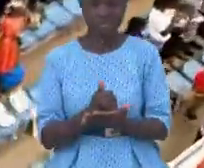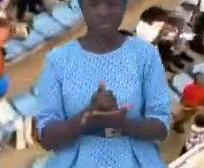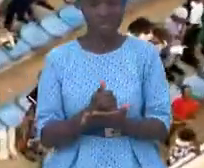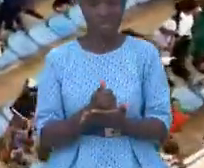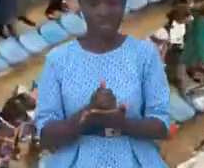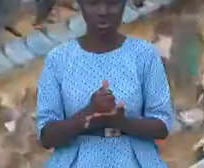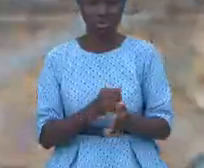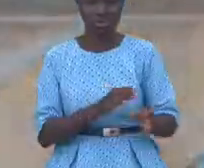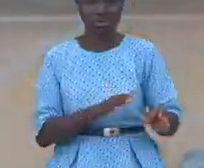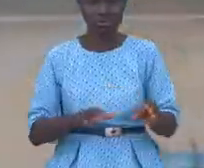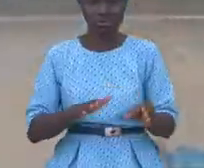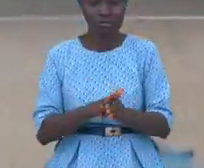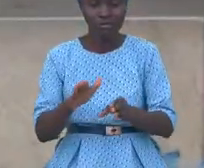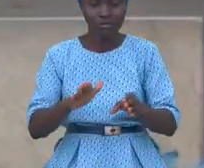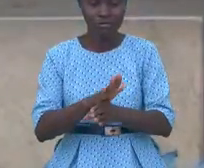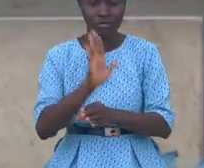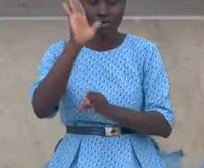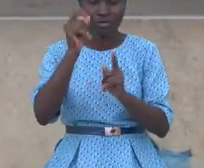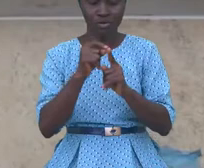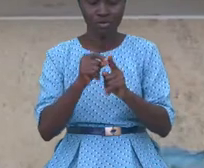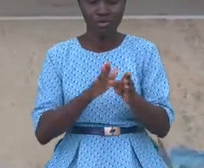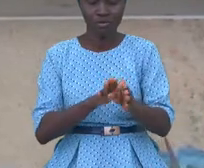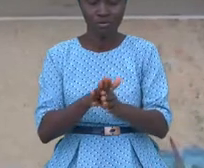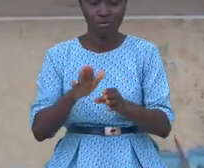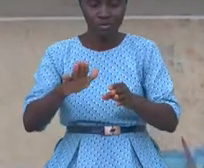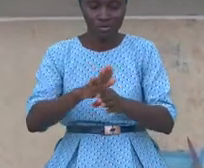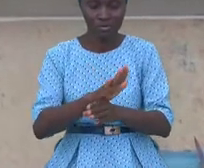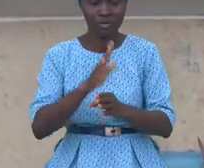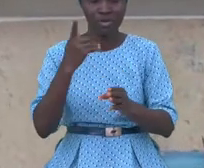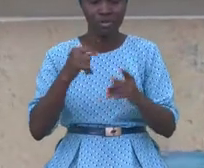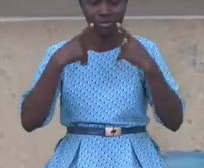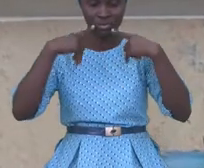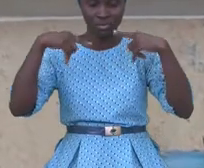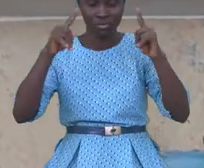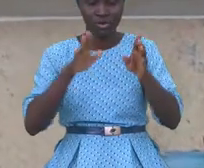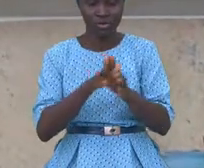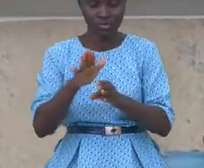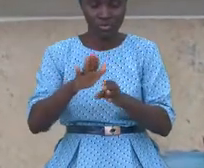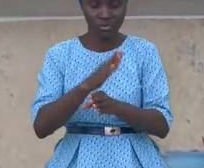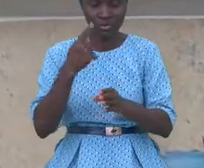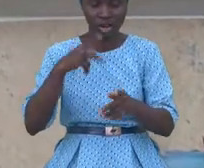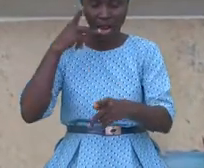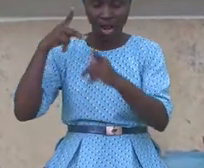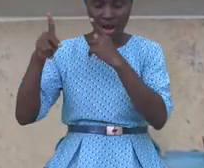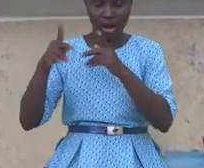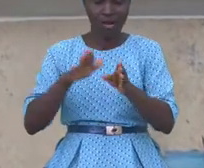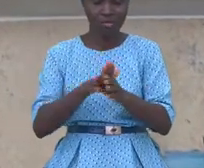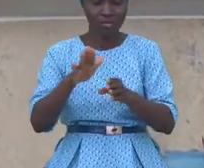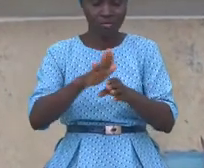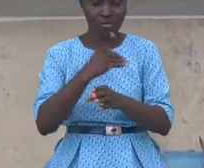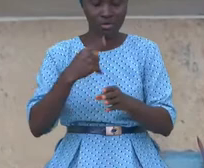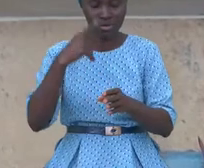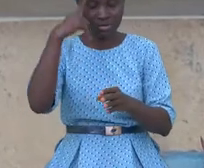Fulfill your word. Fulfill the proclamation. Fulfill the prophecy. Fulfill the